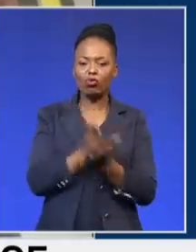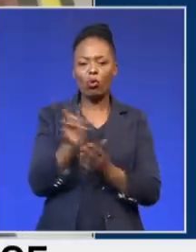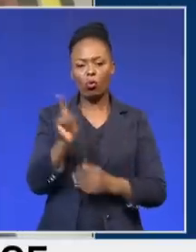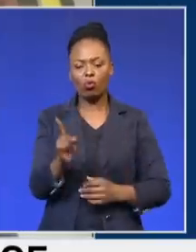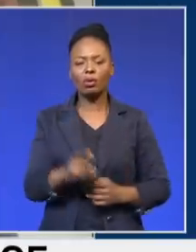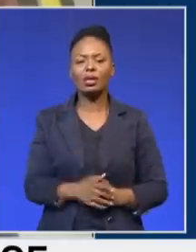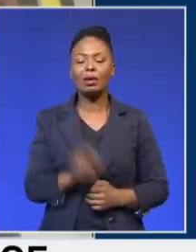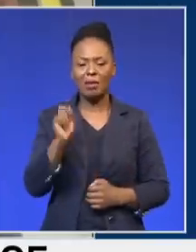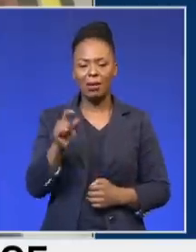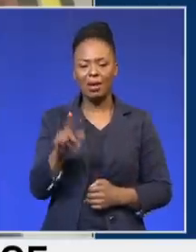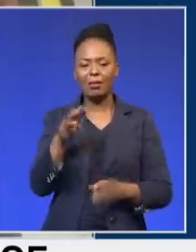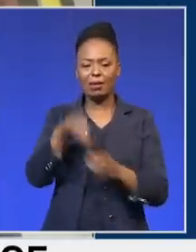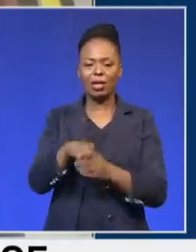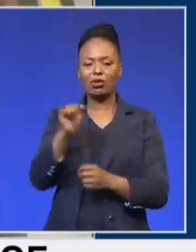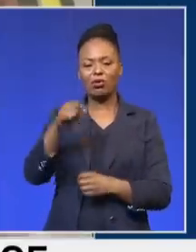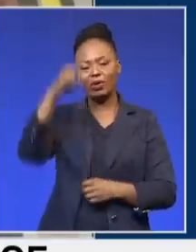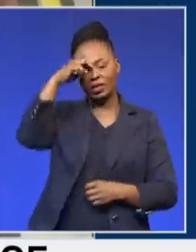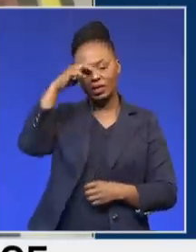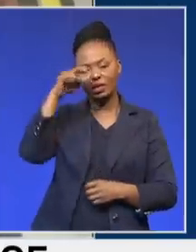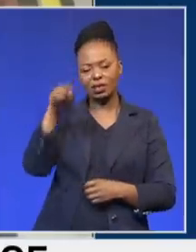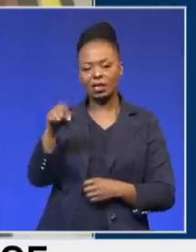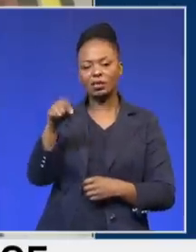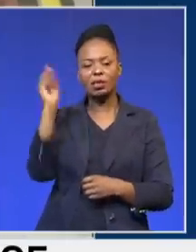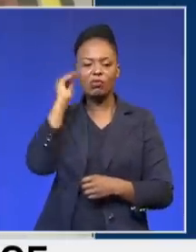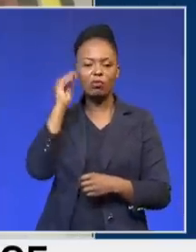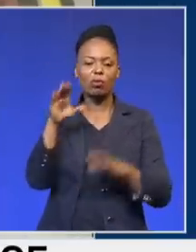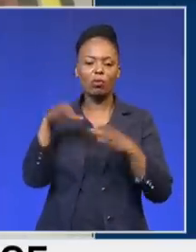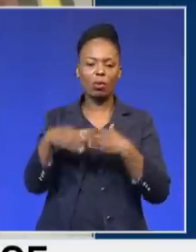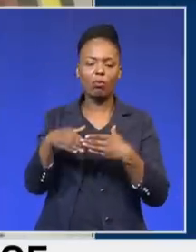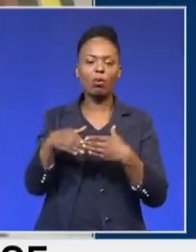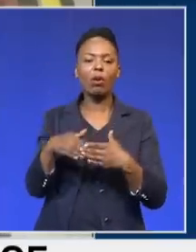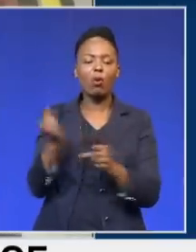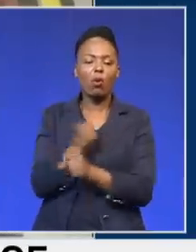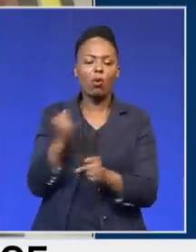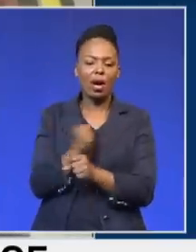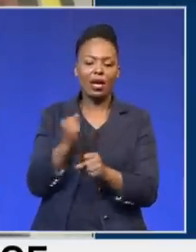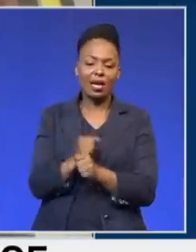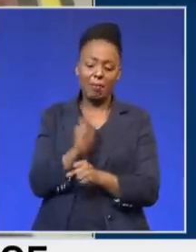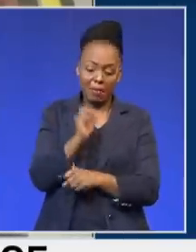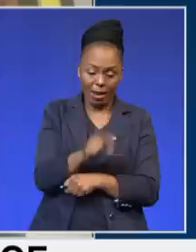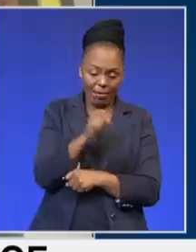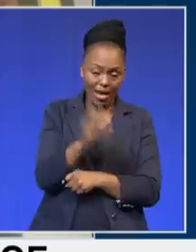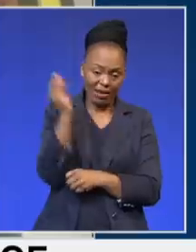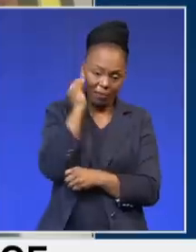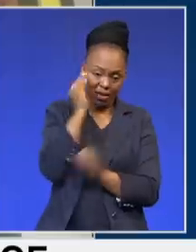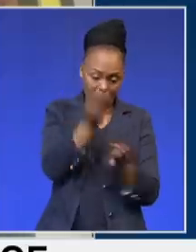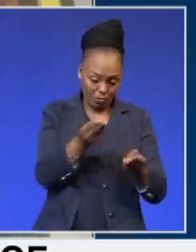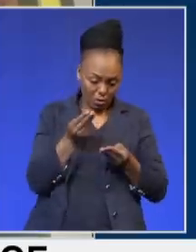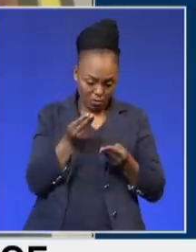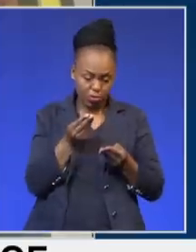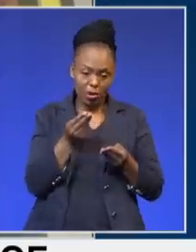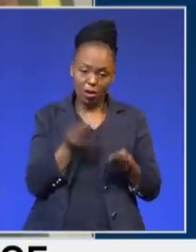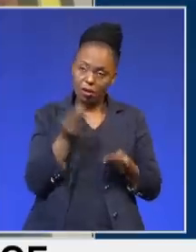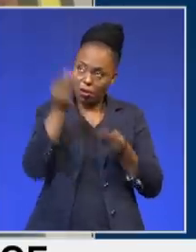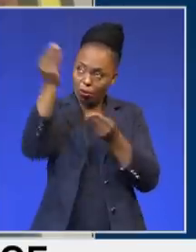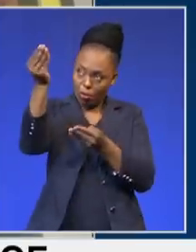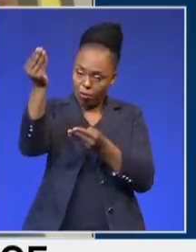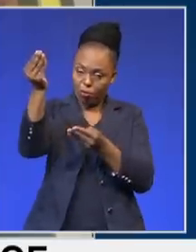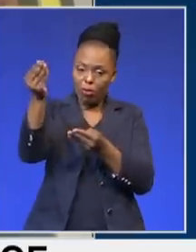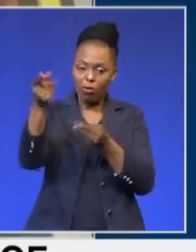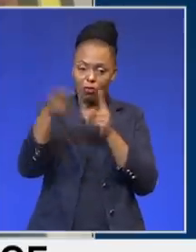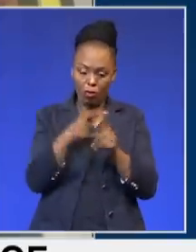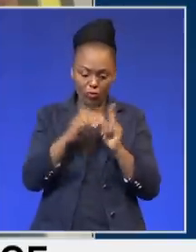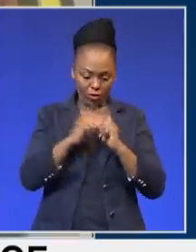terms of the intelligence work that we've done, we'll then submit the same into that inquiry to say, in terms of our own intelligence, this is